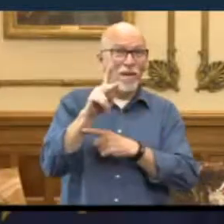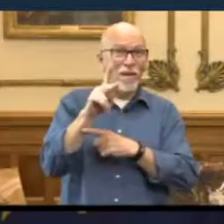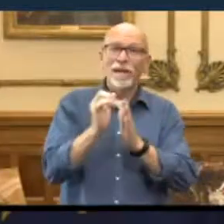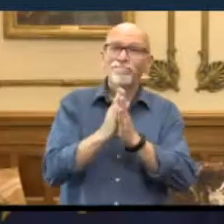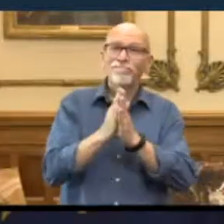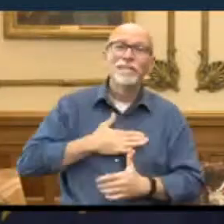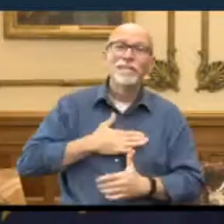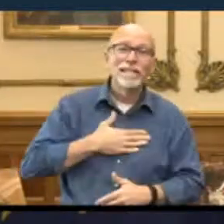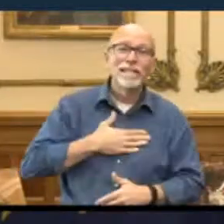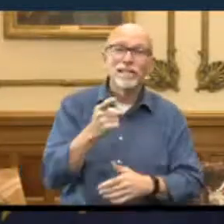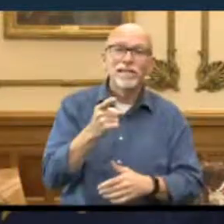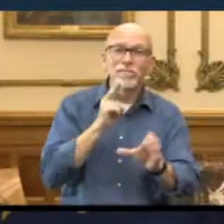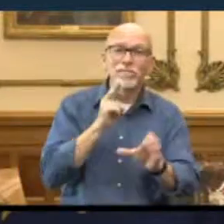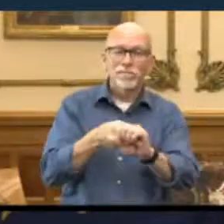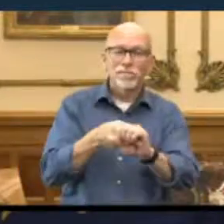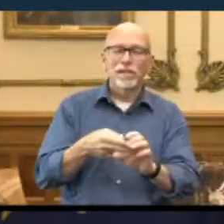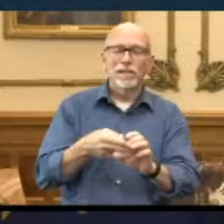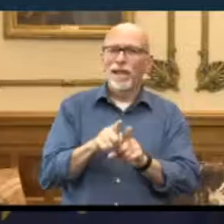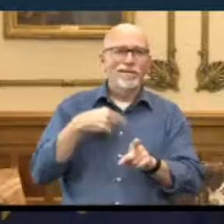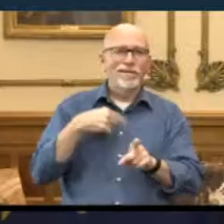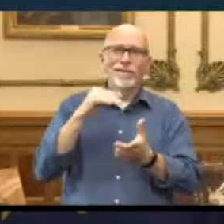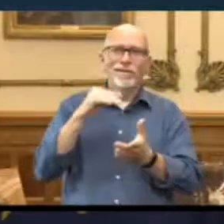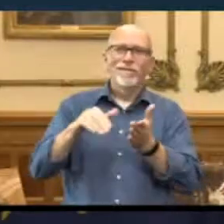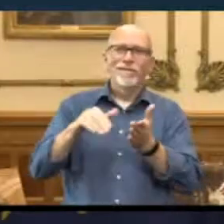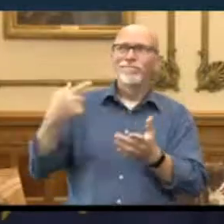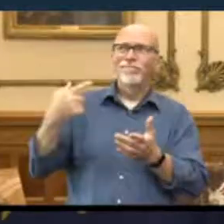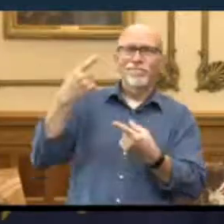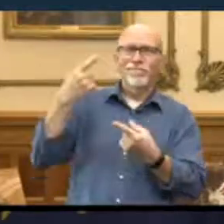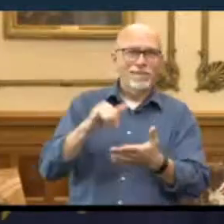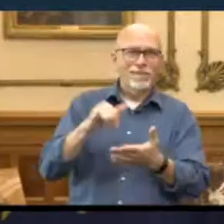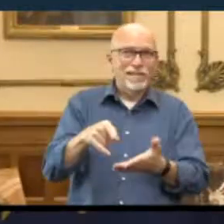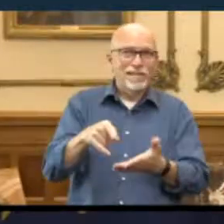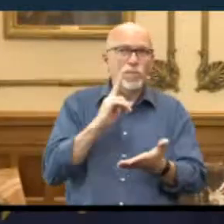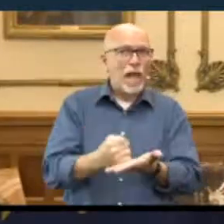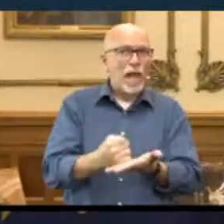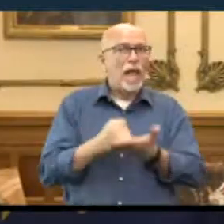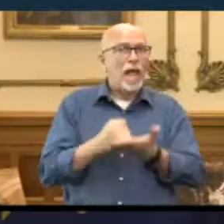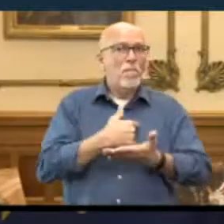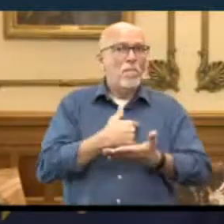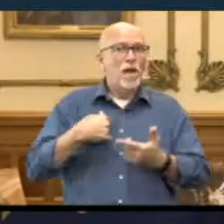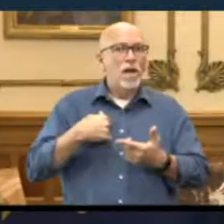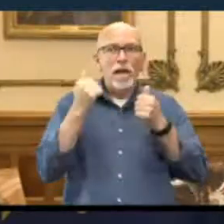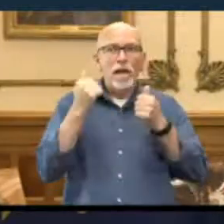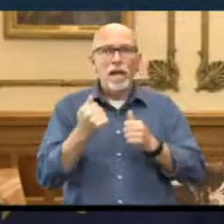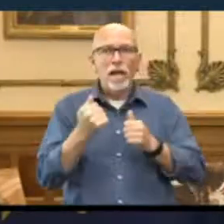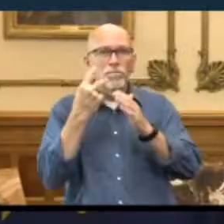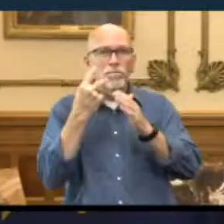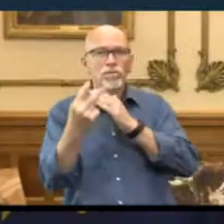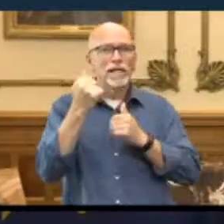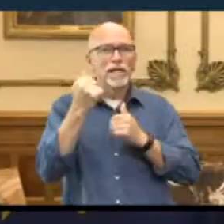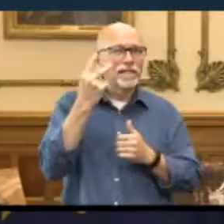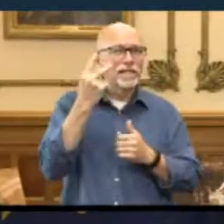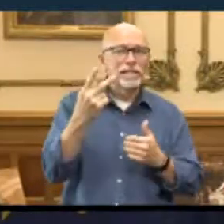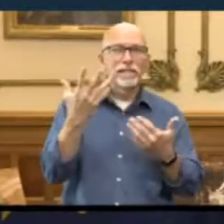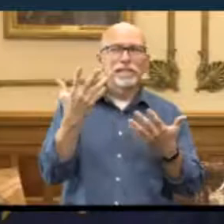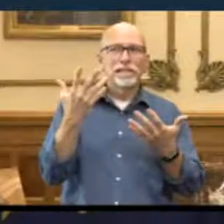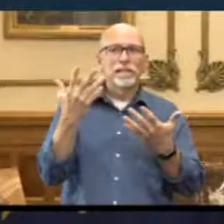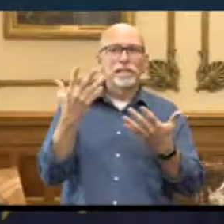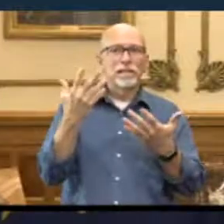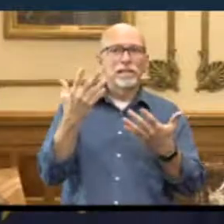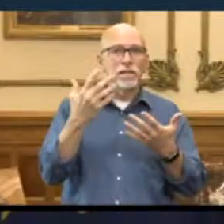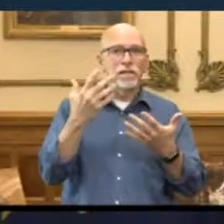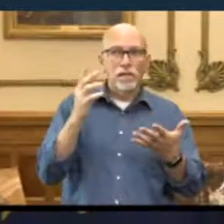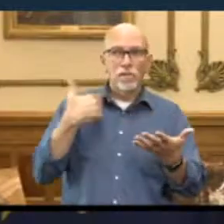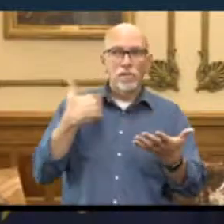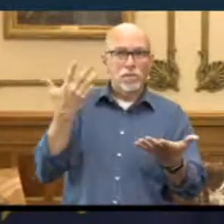participate. This is, like we've said before, this is our radar. This allows us to kind of project or see in terms of, as close